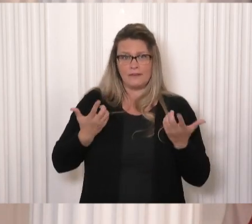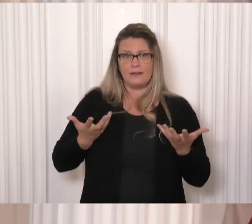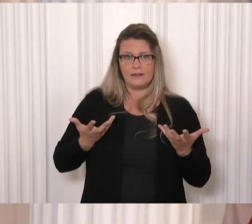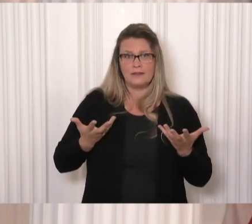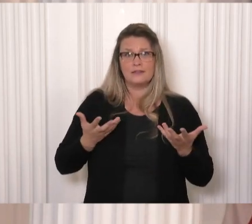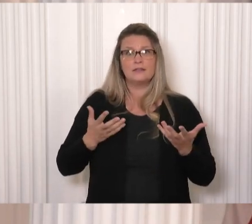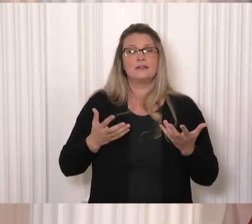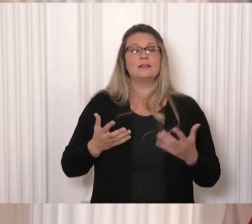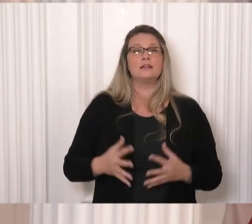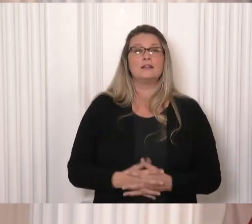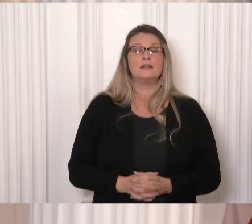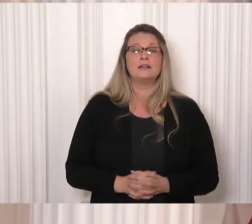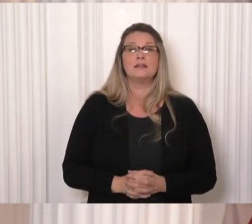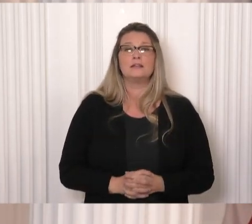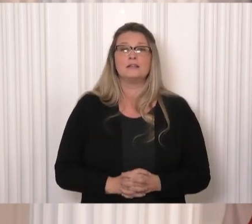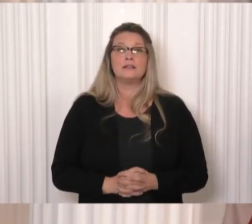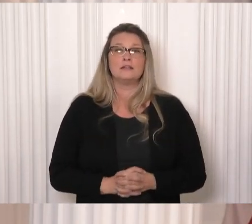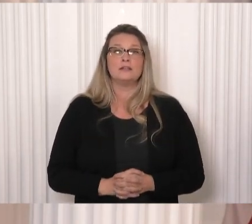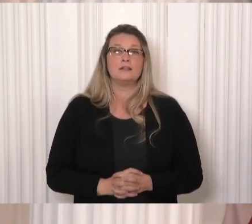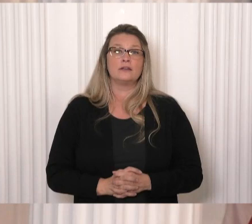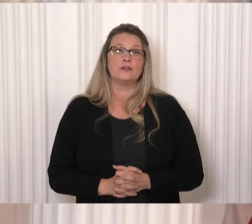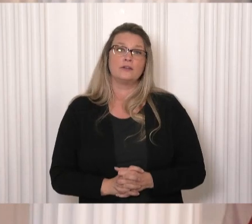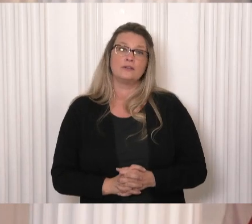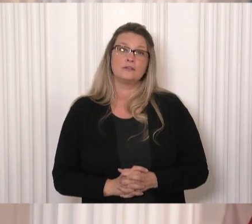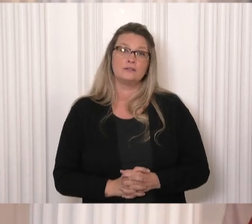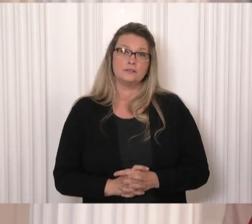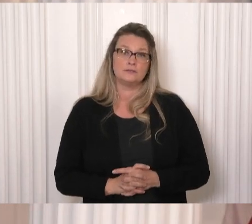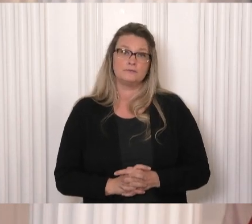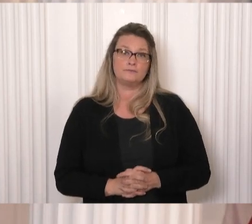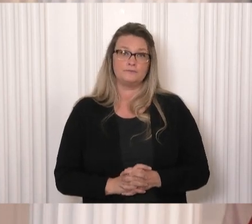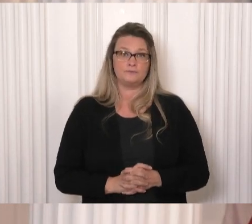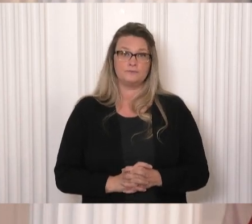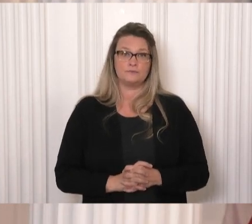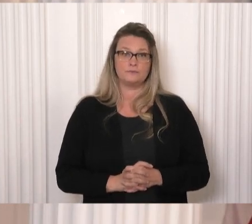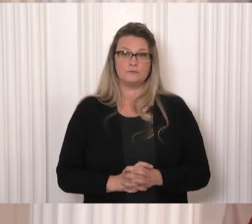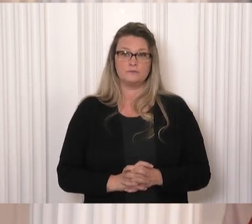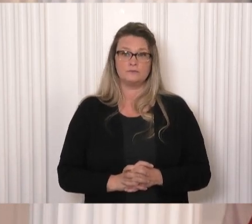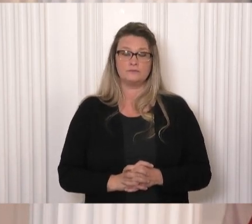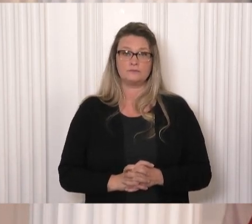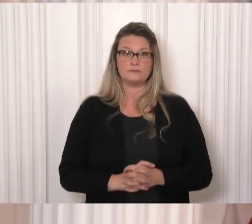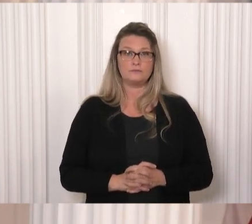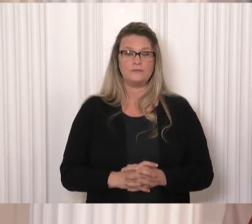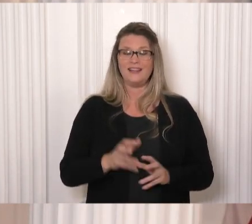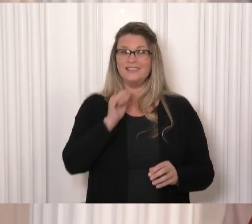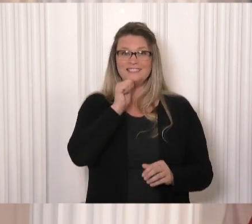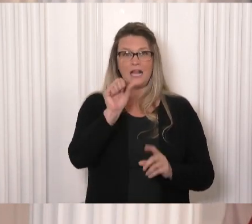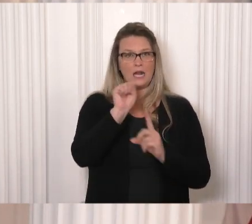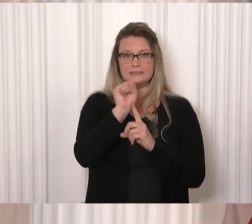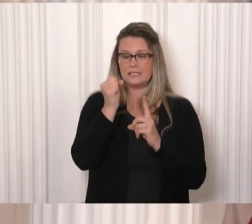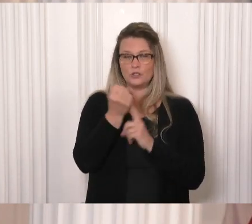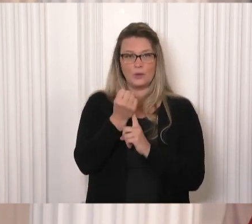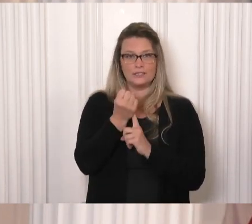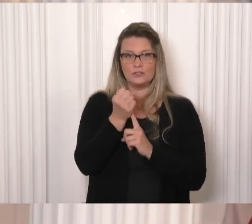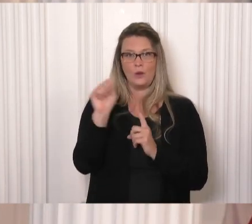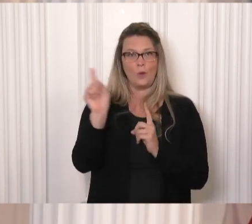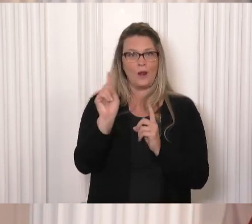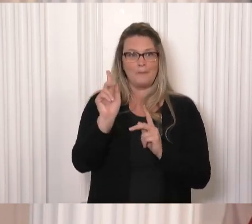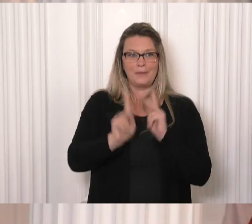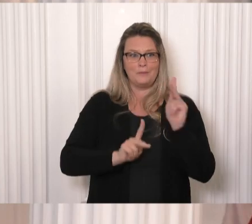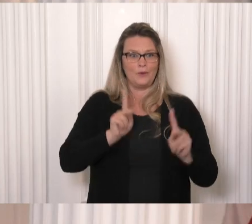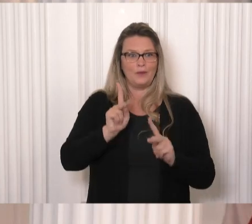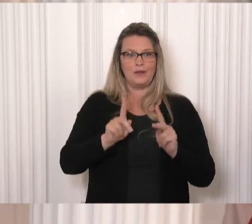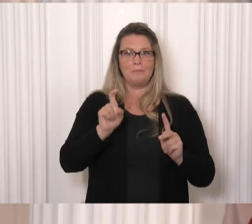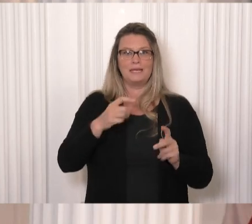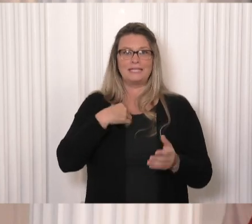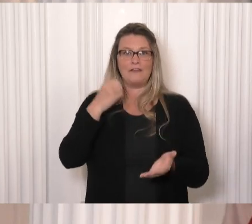your life to continue functioning in your life. So it's not a situation where someone has to have an